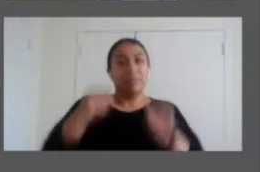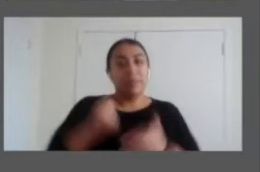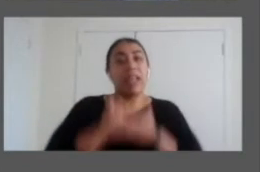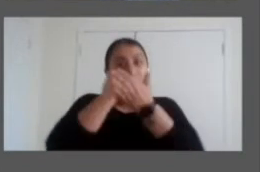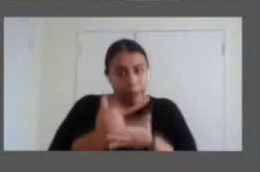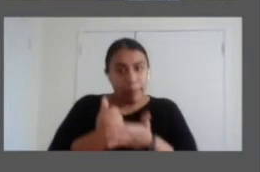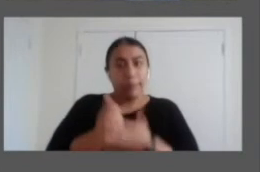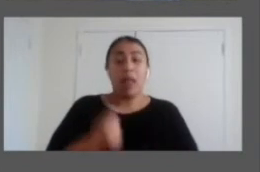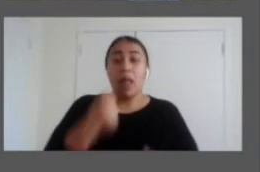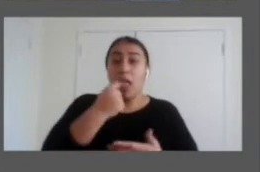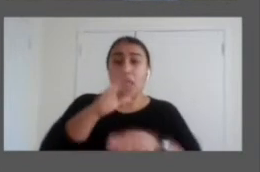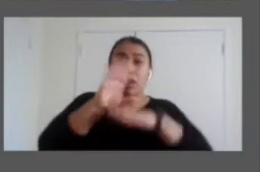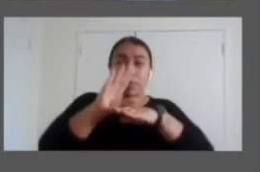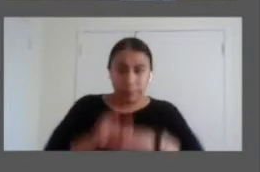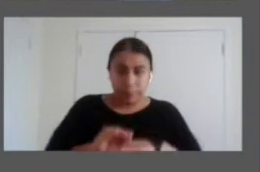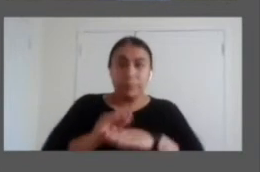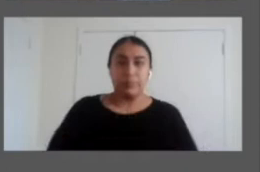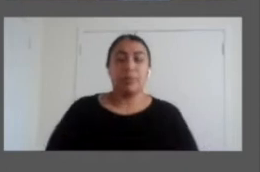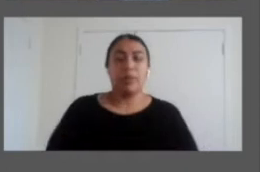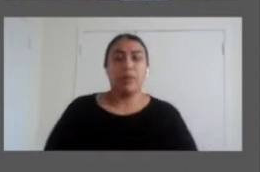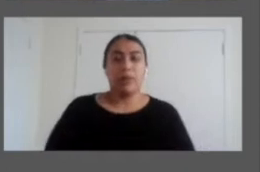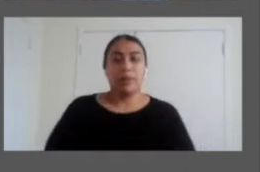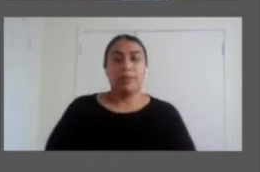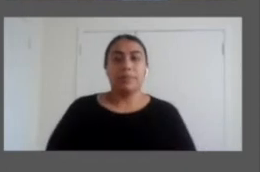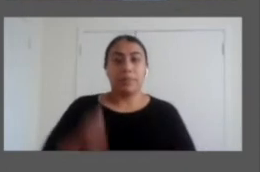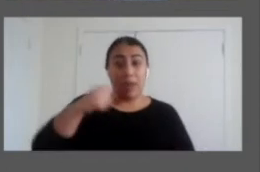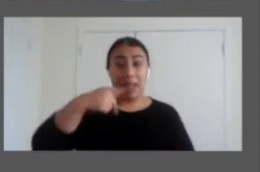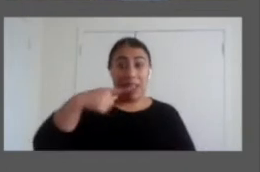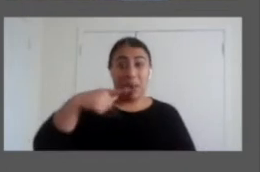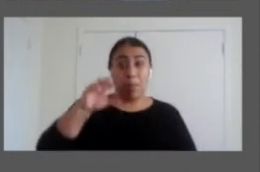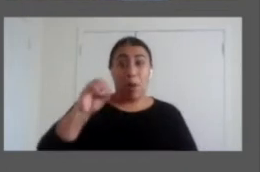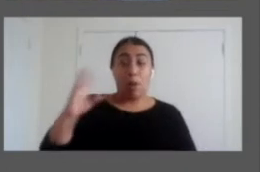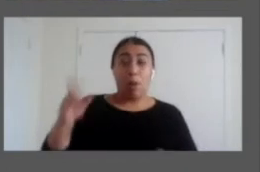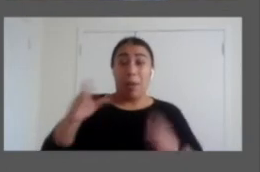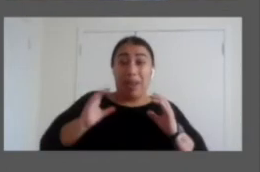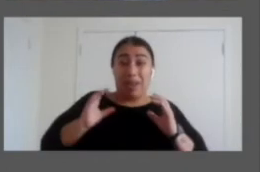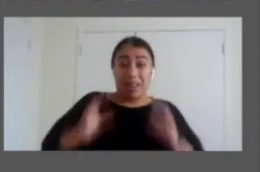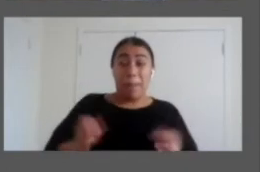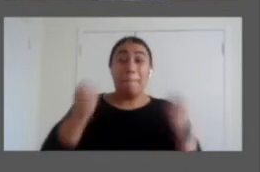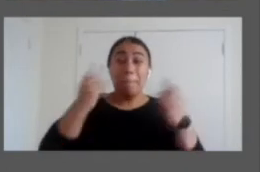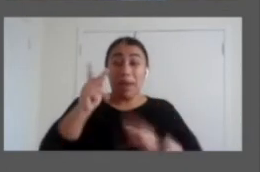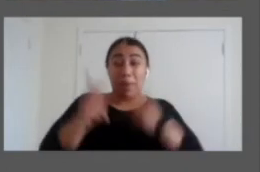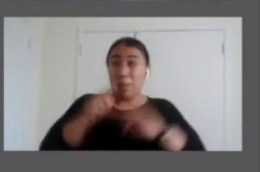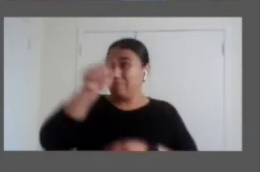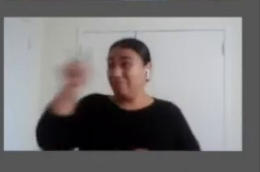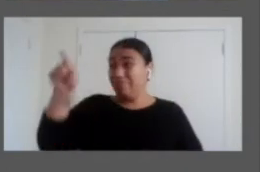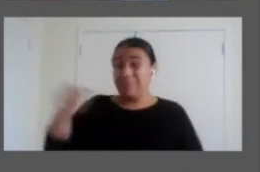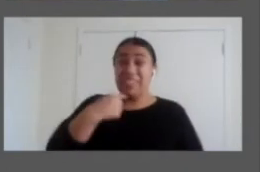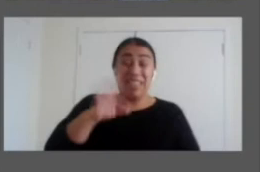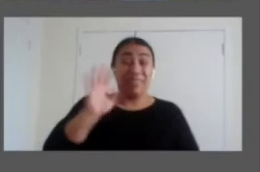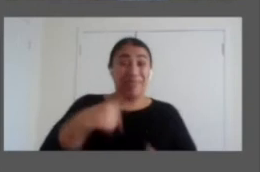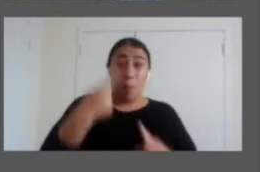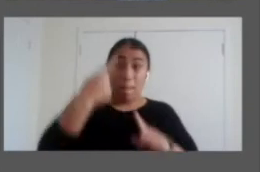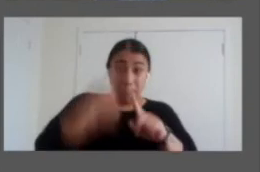cannabis use, 27% found reduction in pain interference with daily activities and 23% reduction in